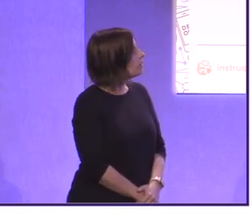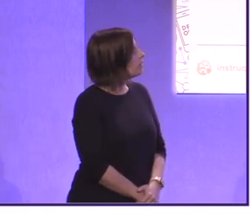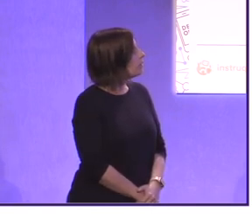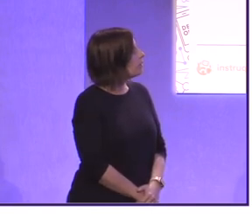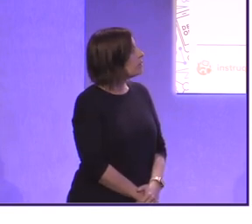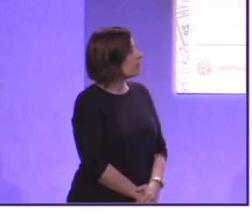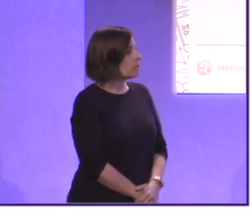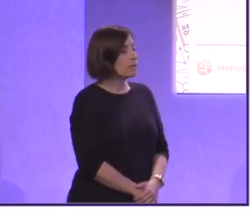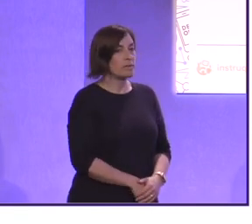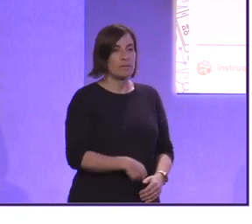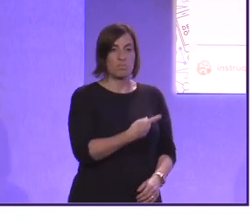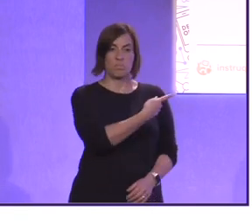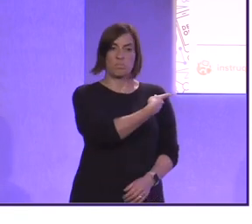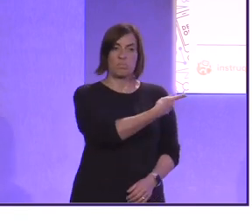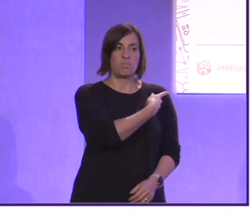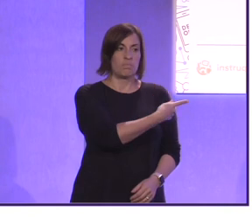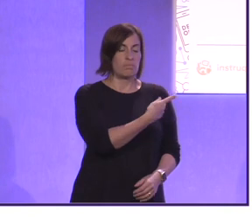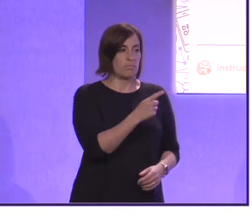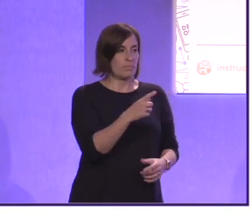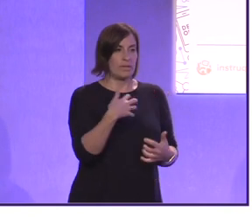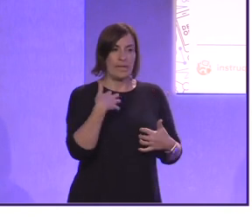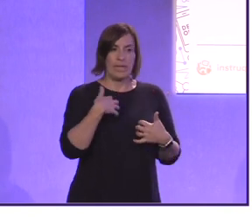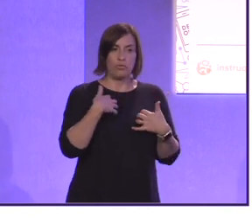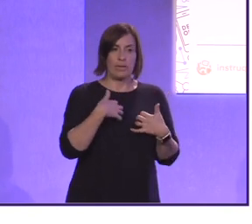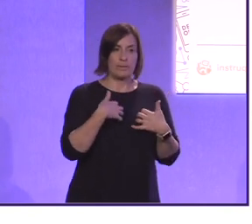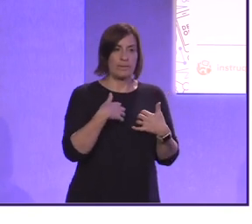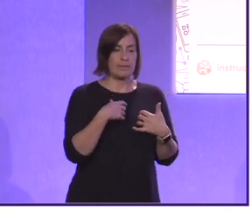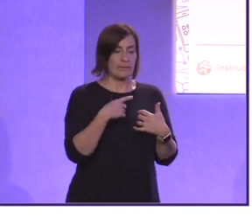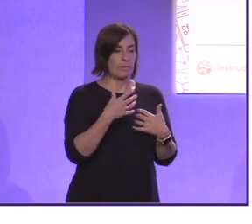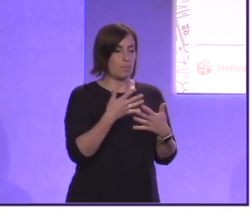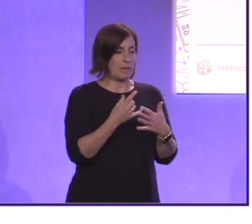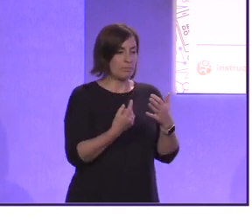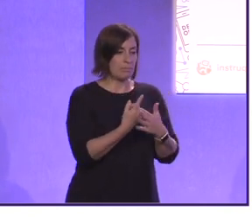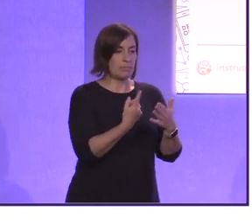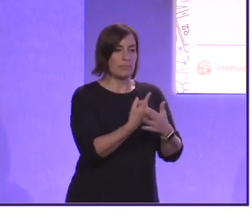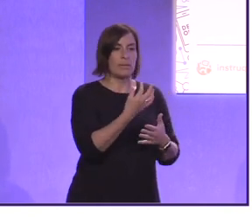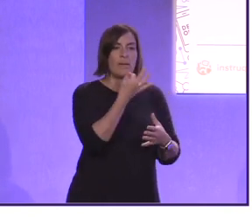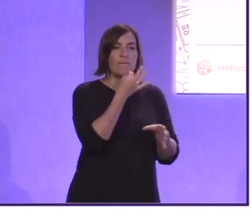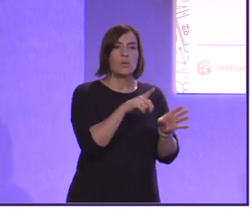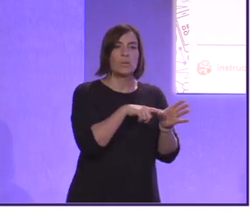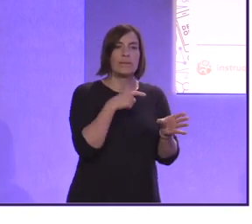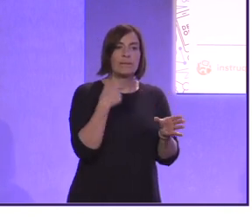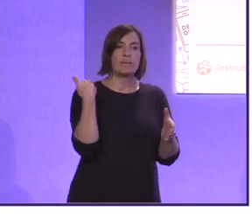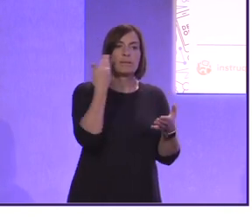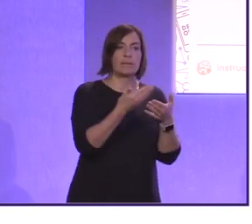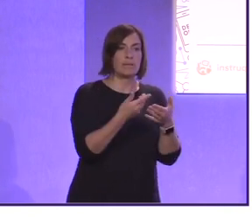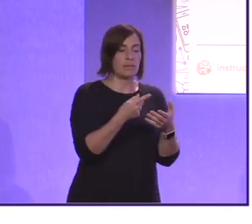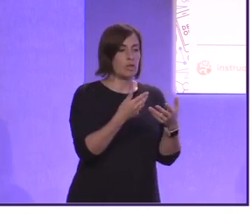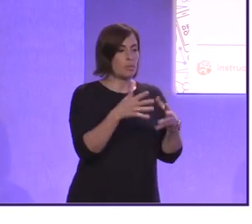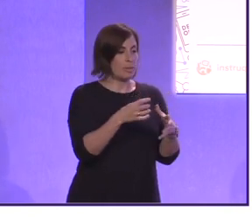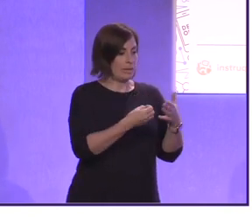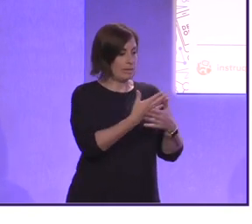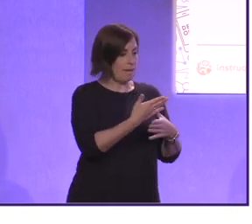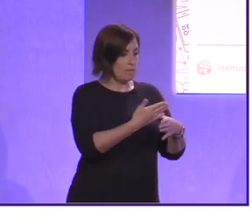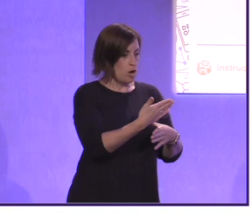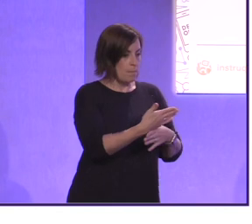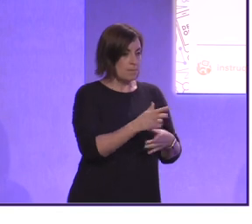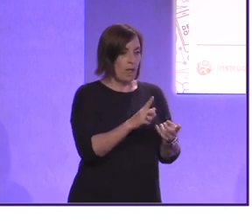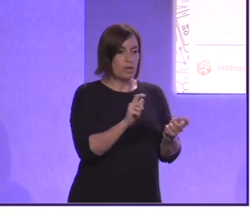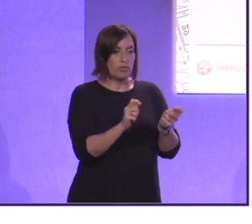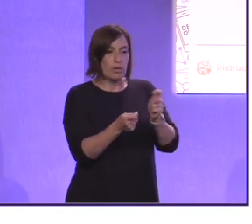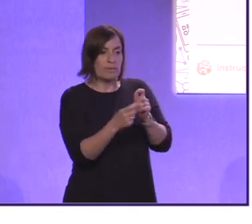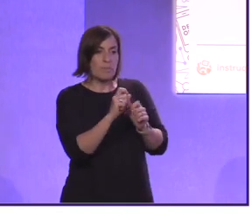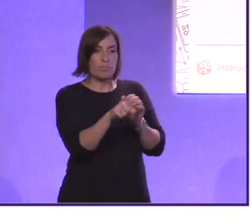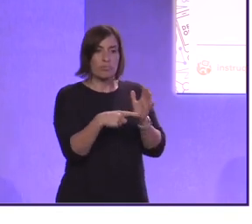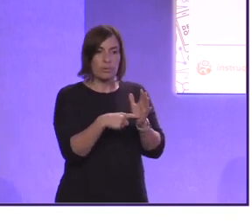we've sort of found ourselves in a really interesting position a couple of times over the past few years where we've been working on DevOps transformation projects or